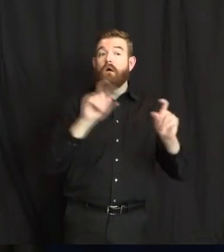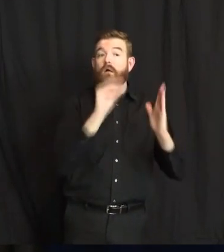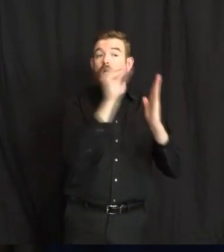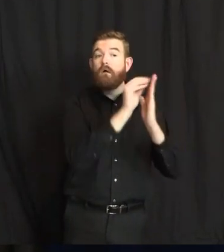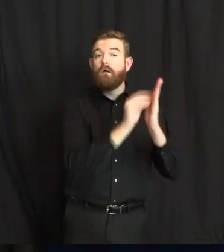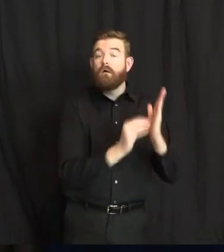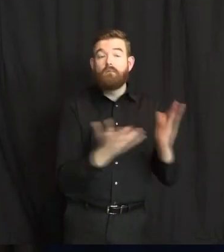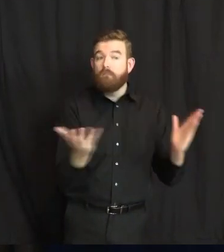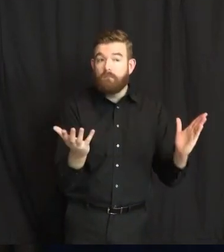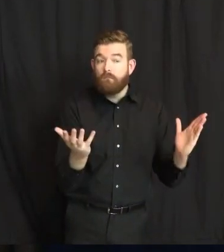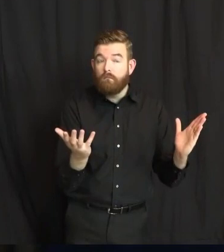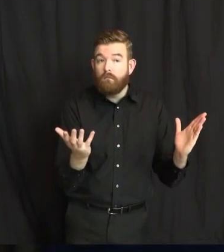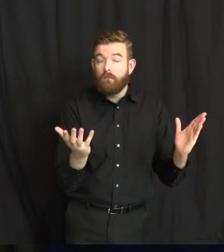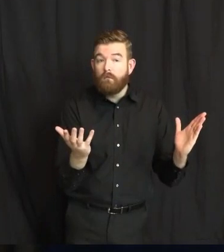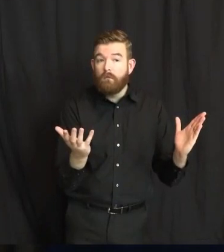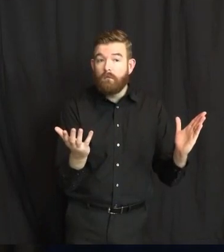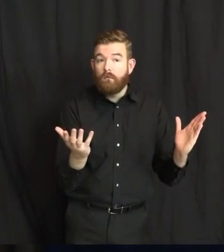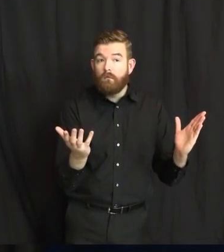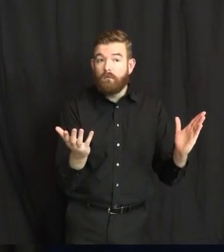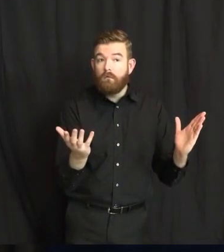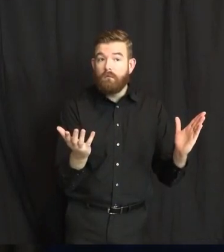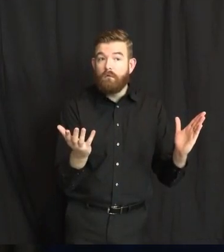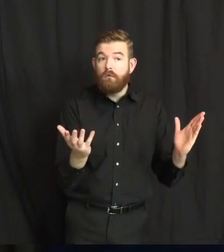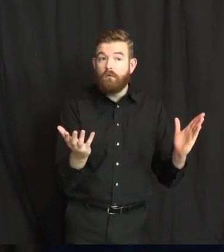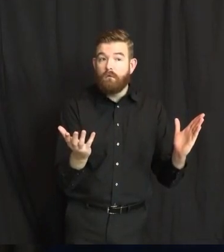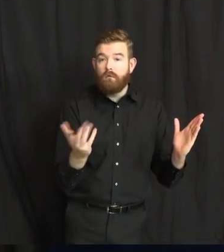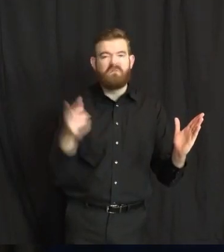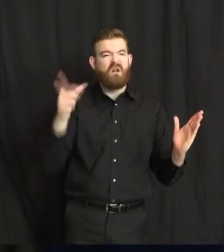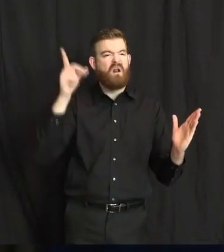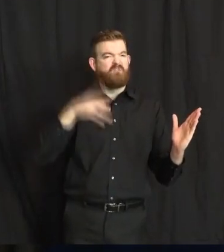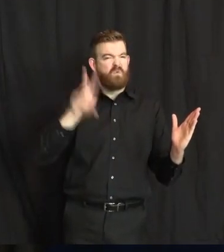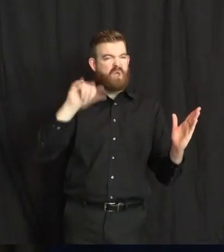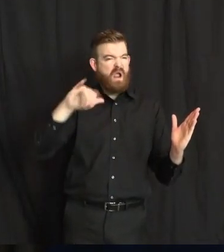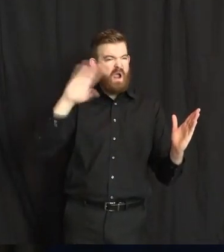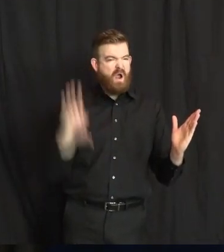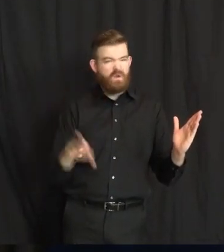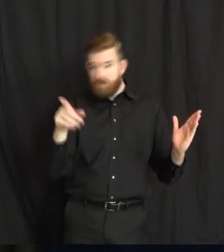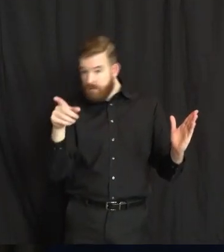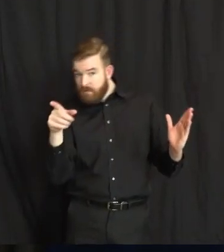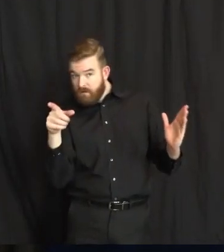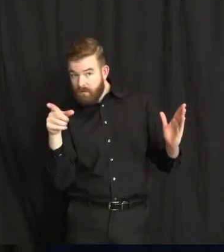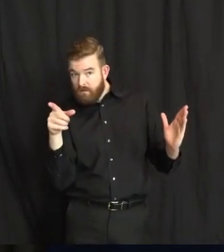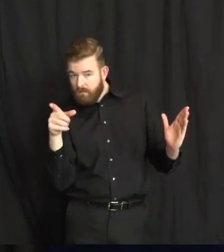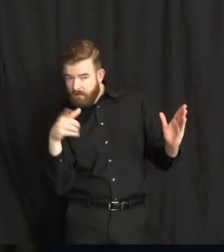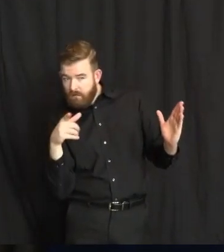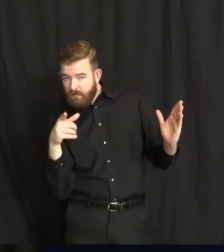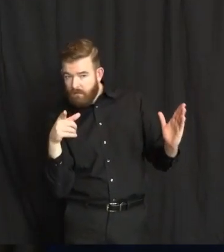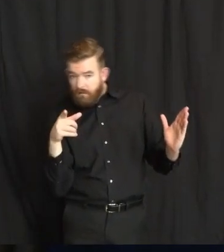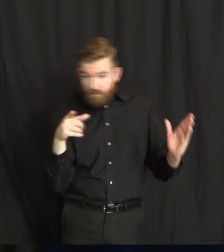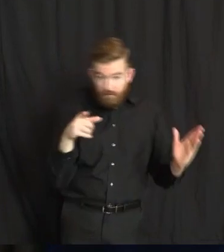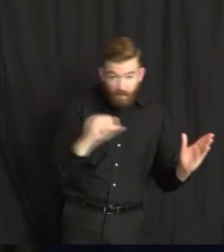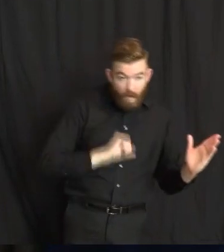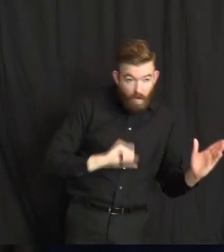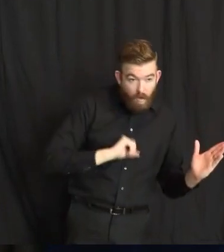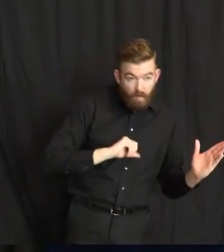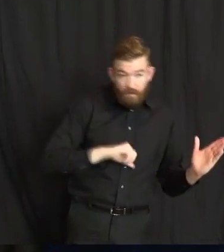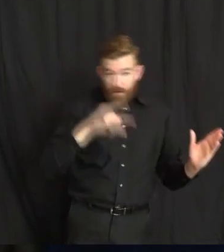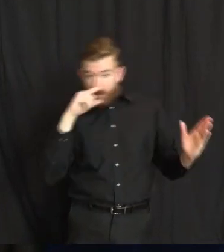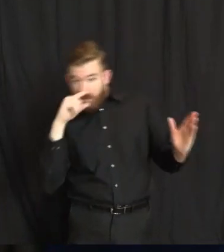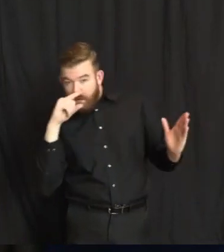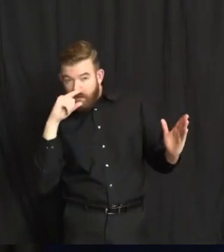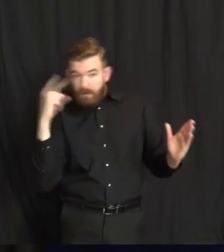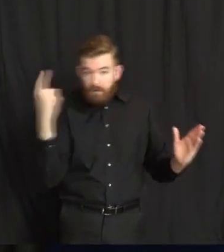particularly with the RCRPs, if anyone is feeling symptoms, because those in the community are still under our